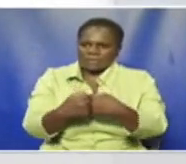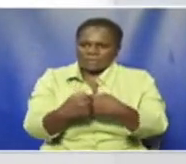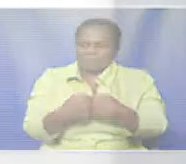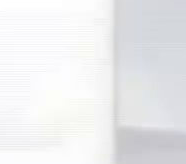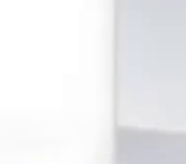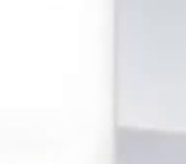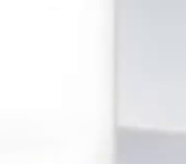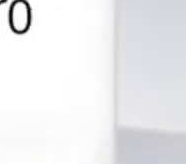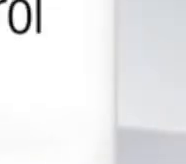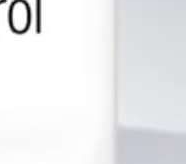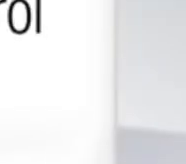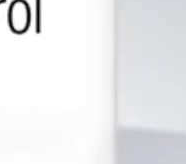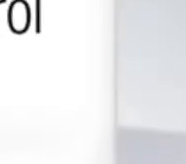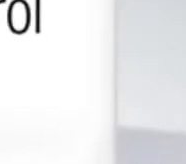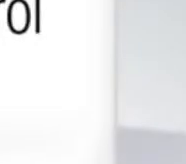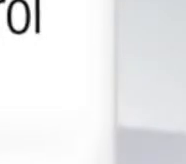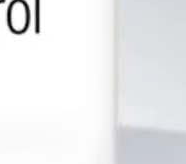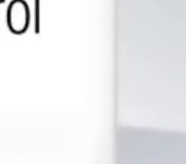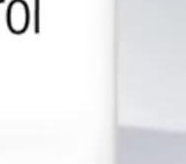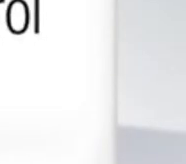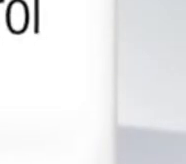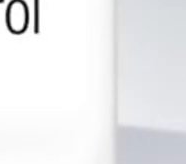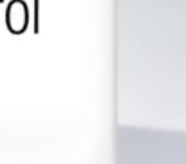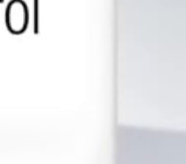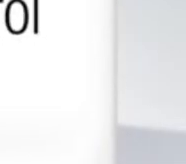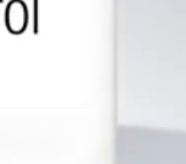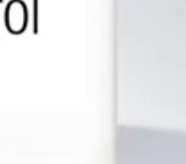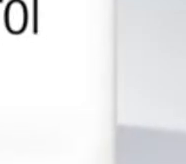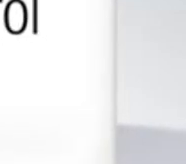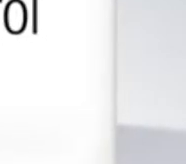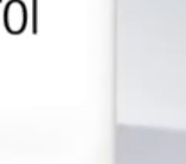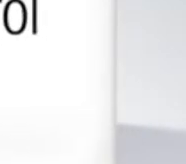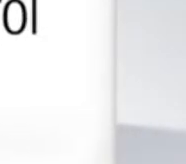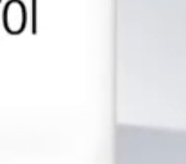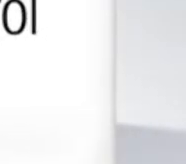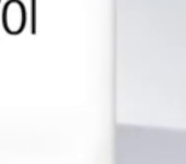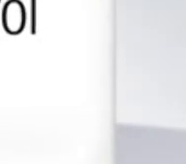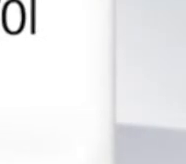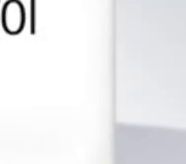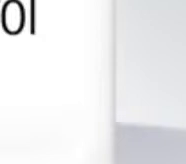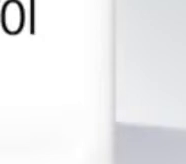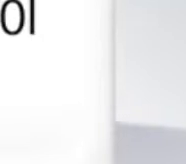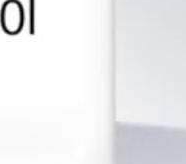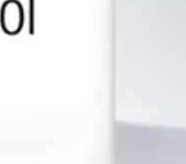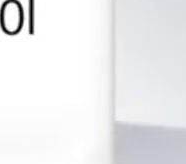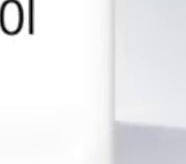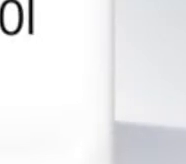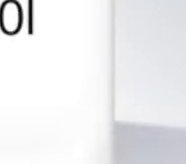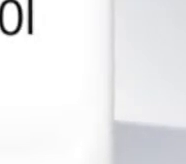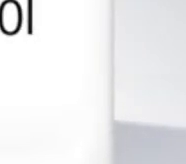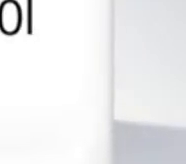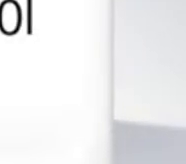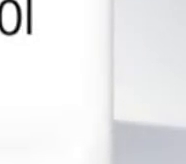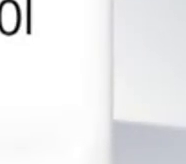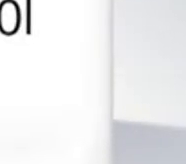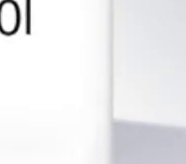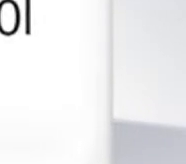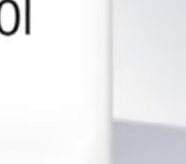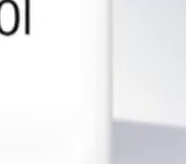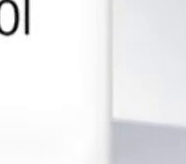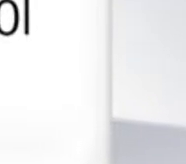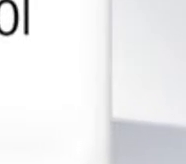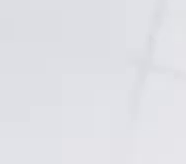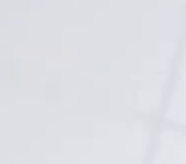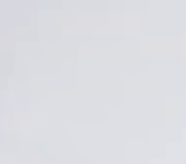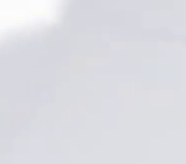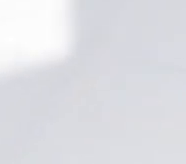KEMSA, according to the survey, includes financial crisis, lack of financial control, uncollected debts, supply chain